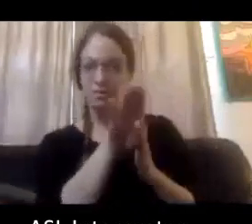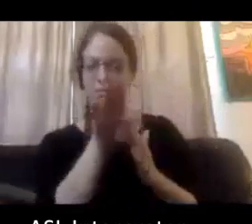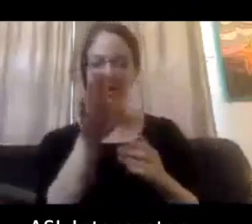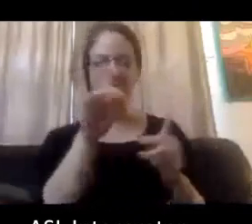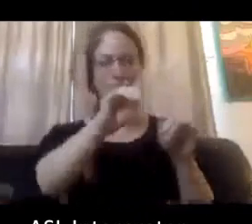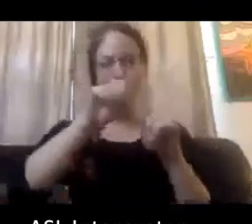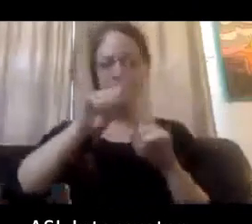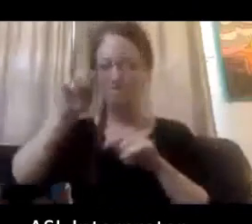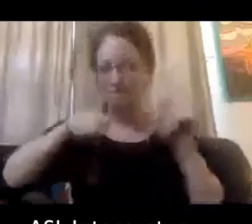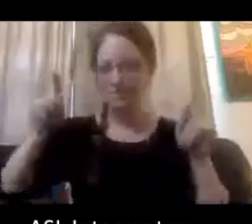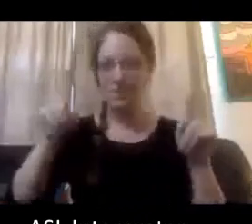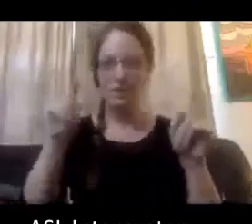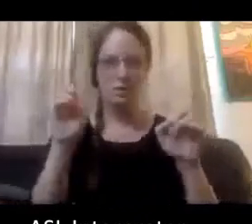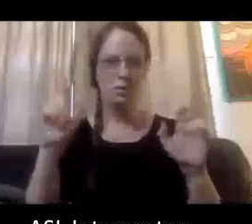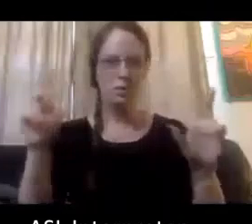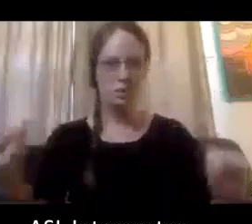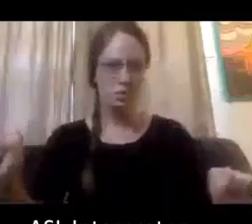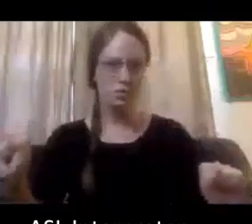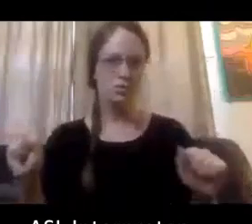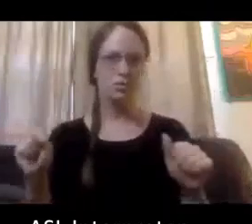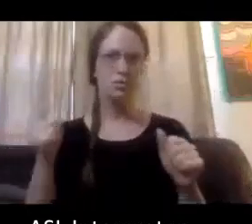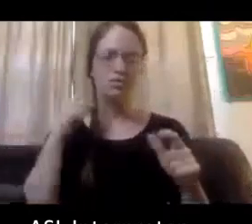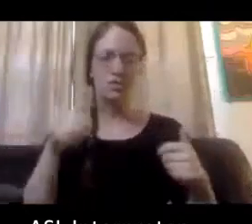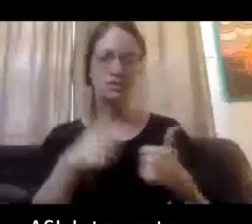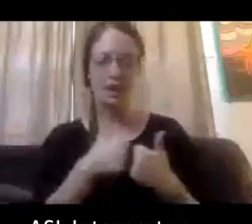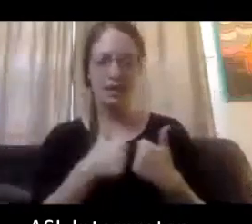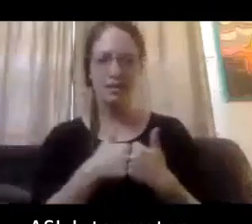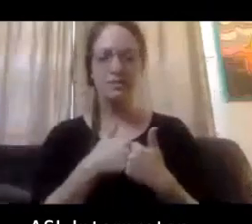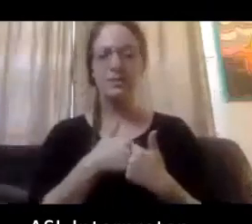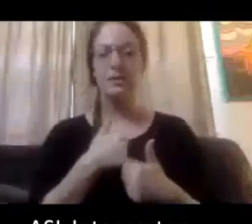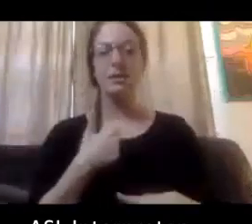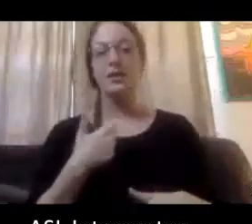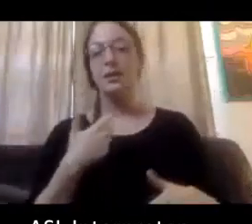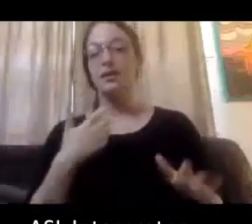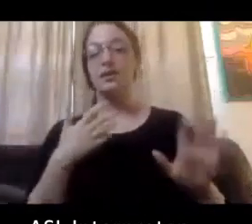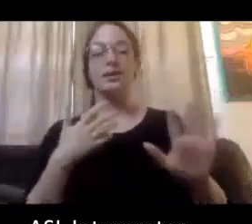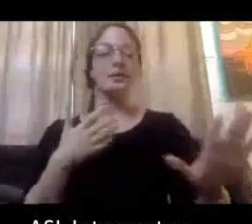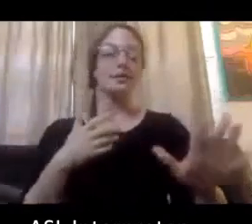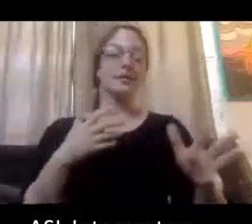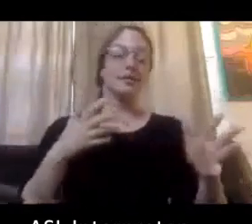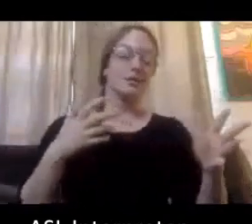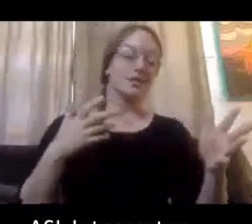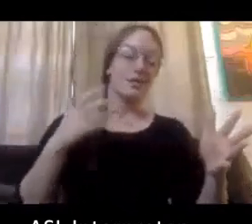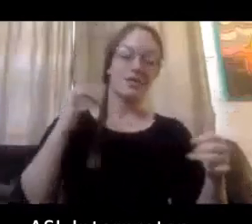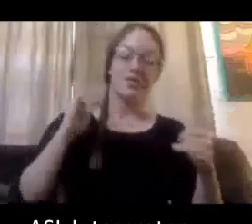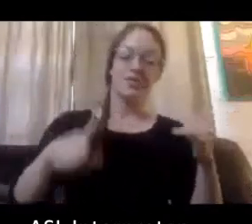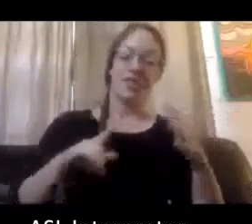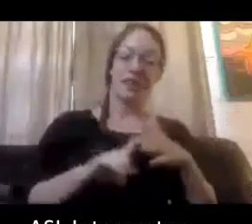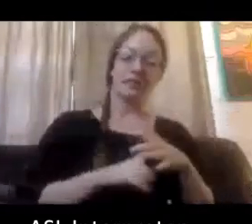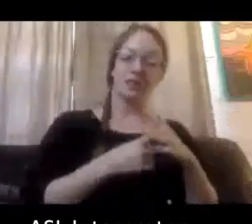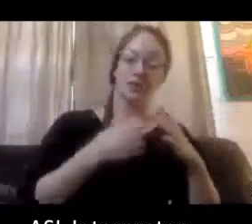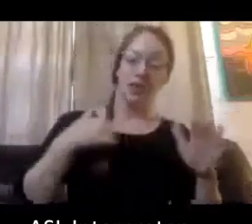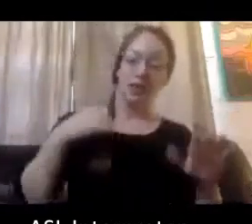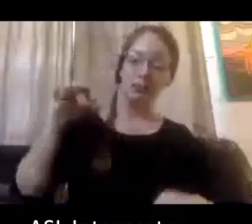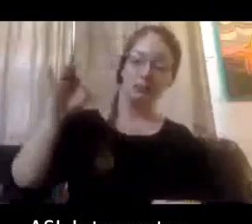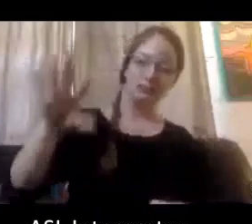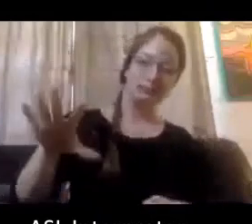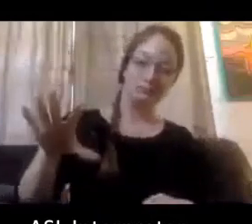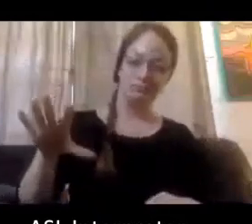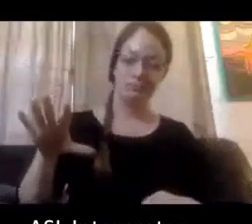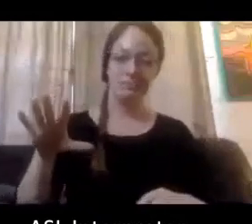to other publishers. And with that, we're going to go ahead and plug our fantastic charities that we are working with